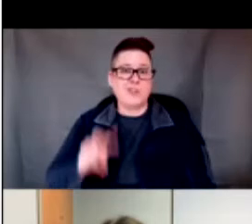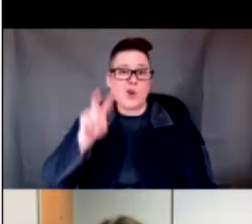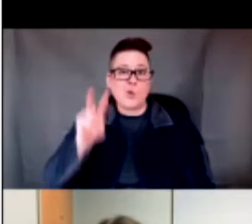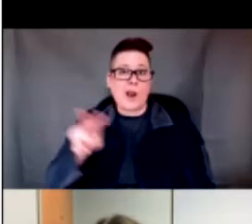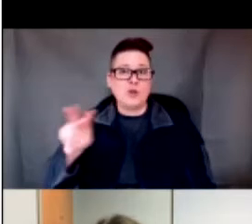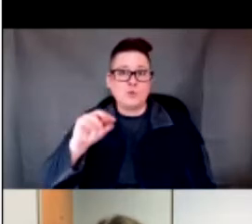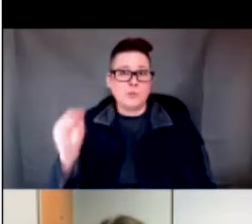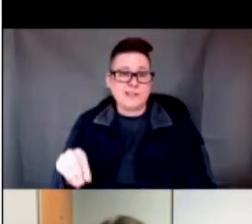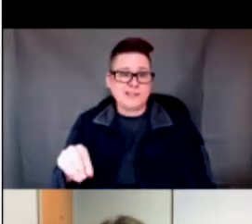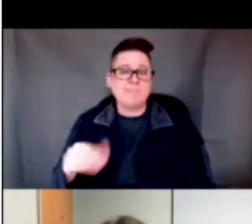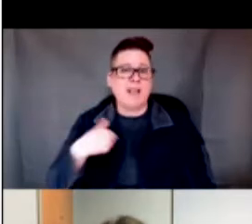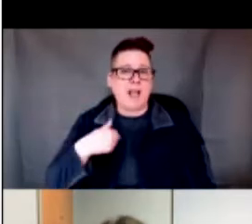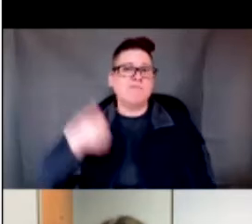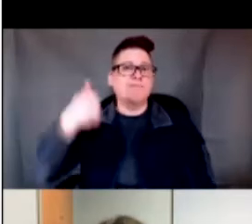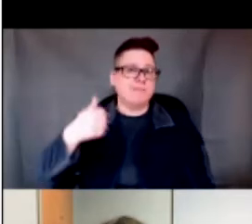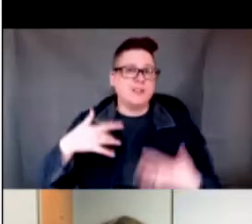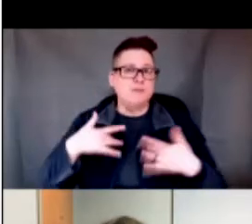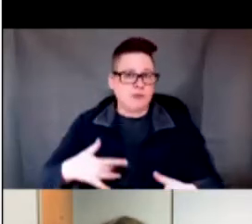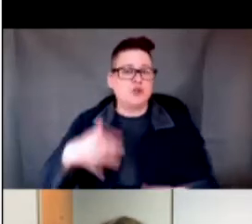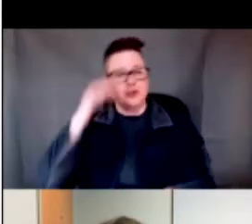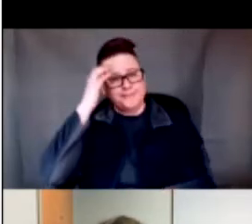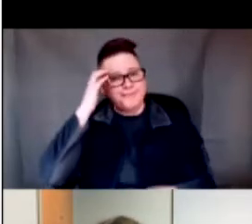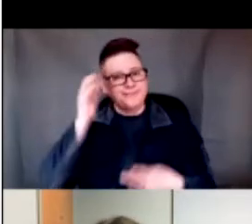22% had elevated depression scores,